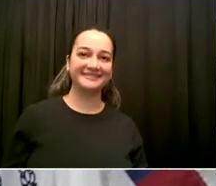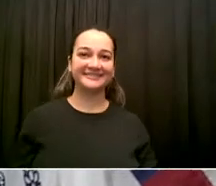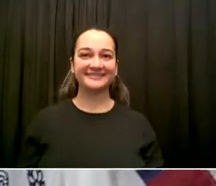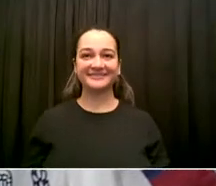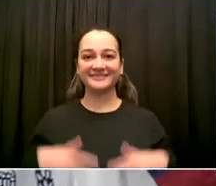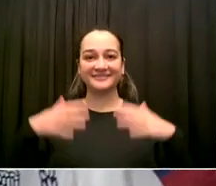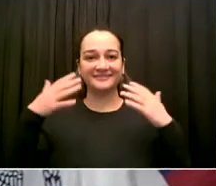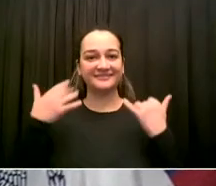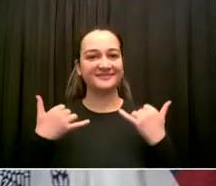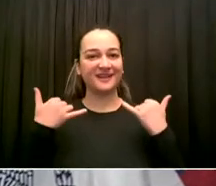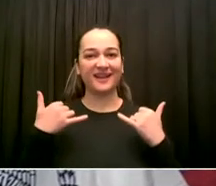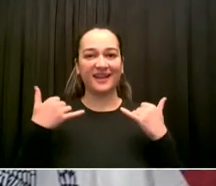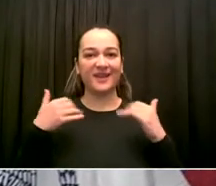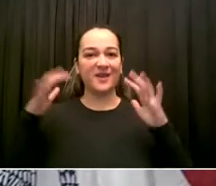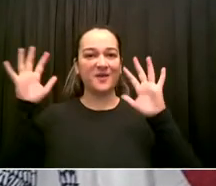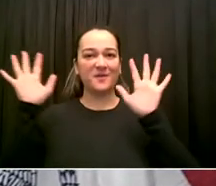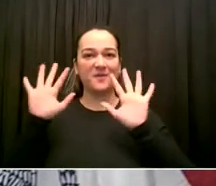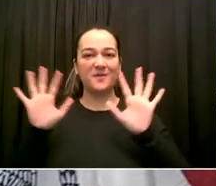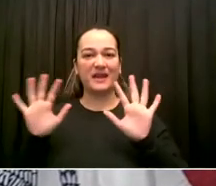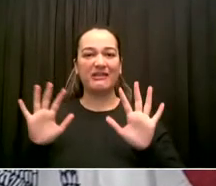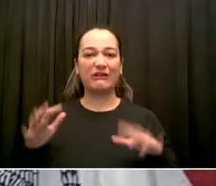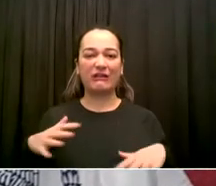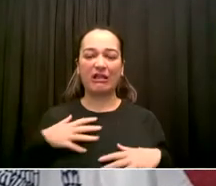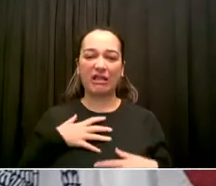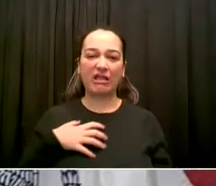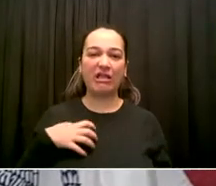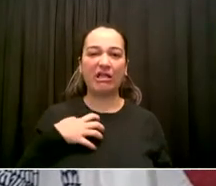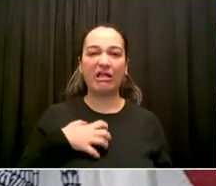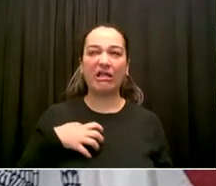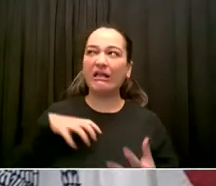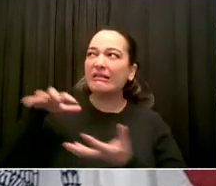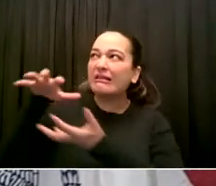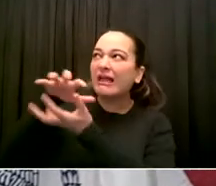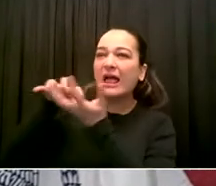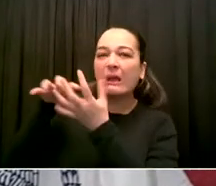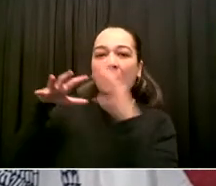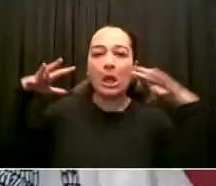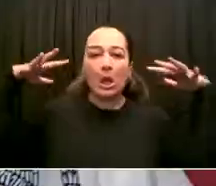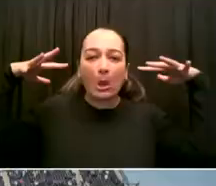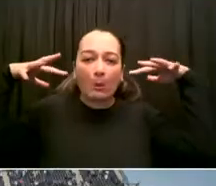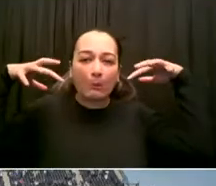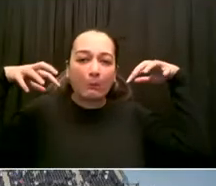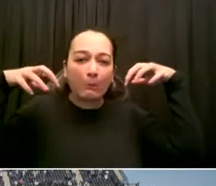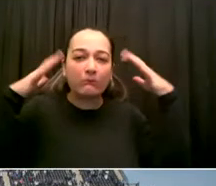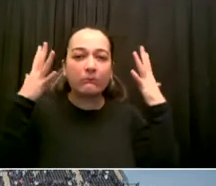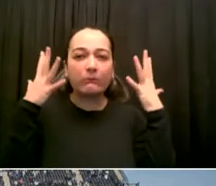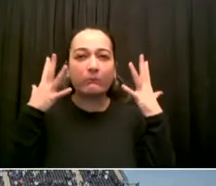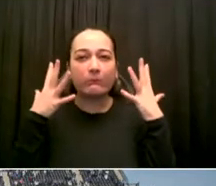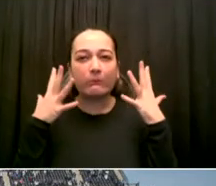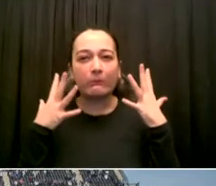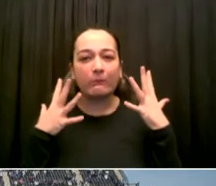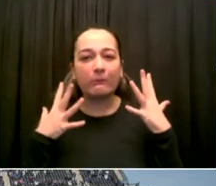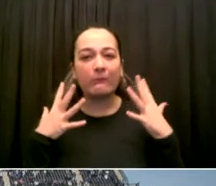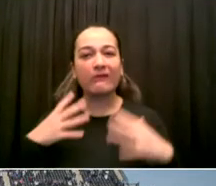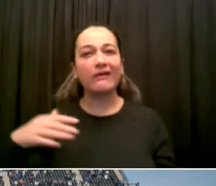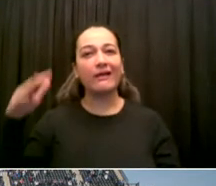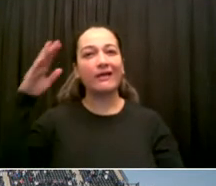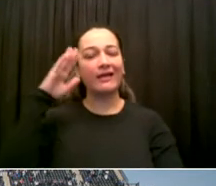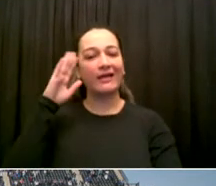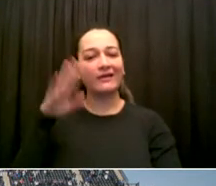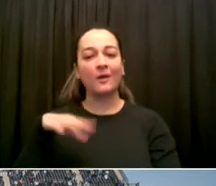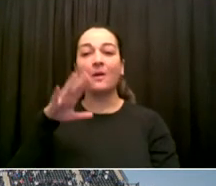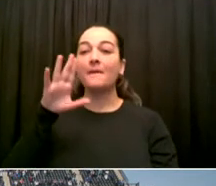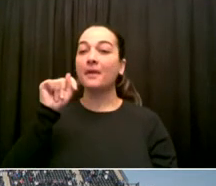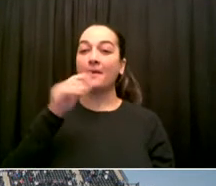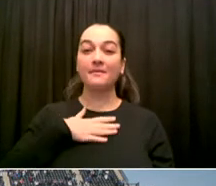warm and sunny feeling in our hearts today because it's opening day for the baseball season. That is so wonderful.